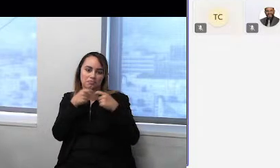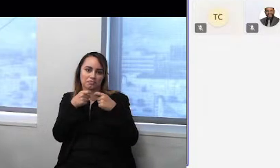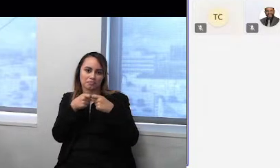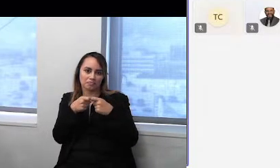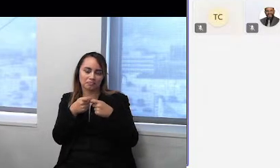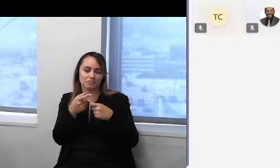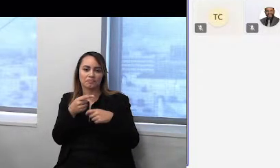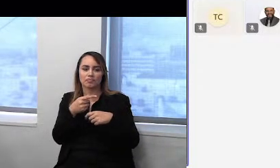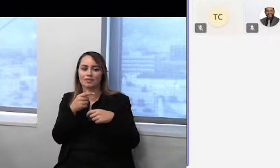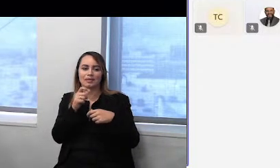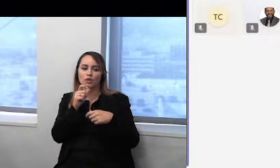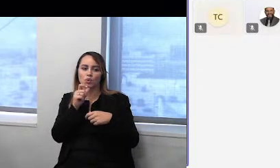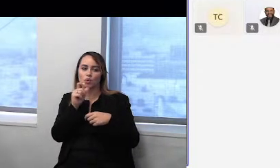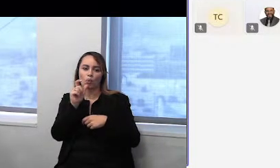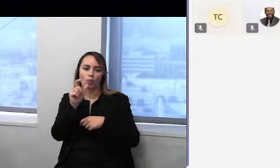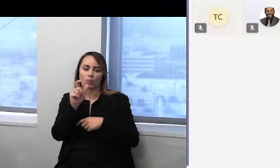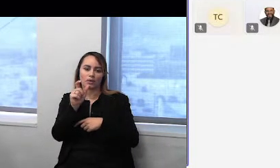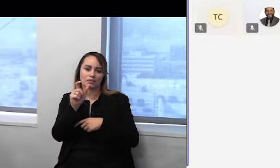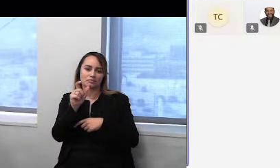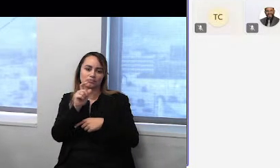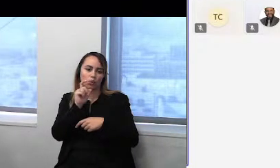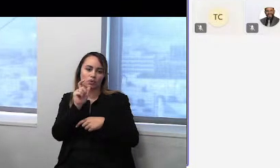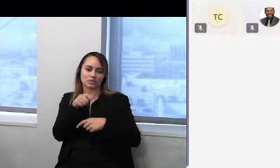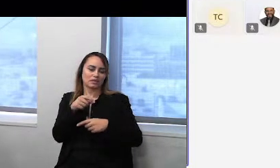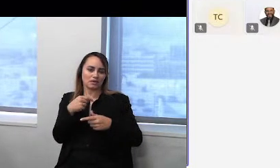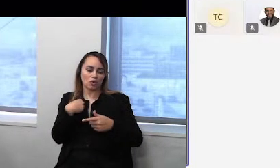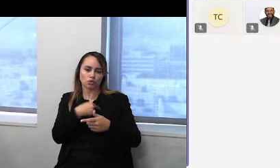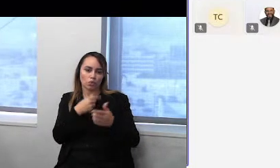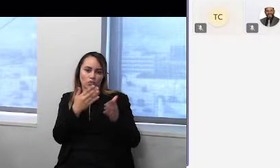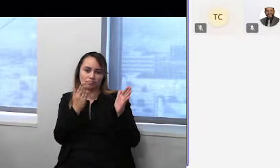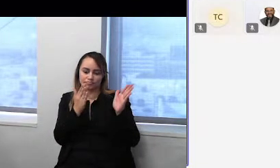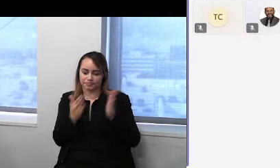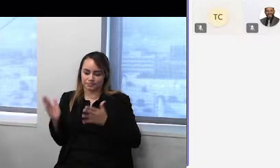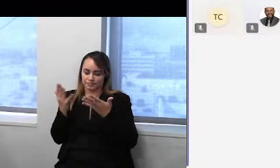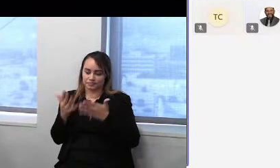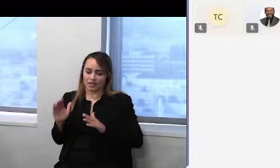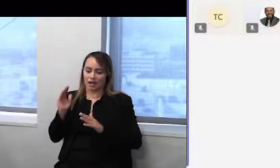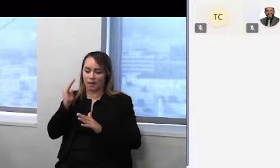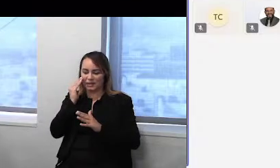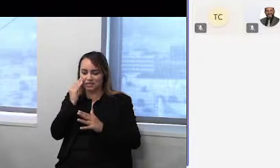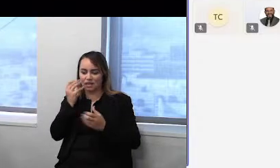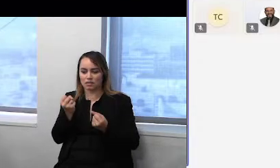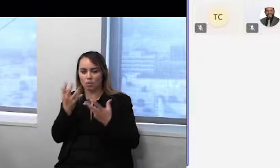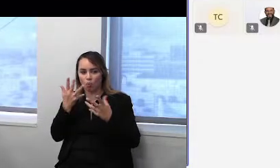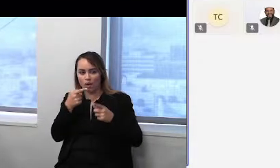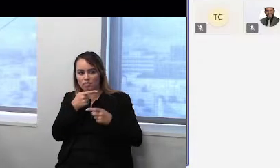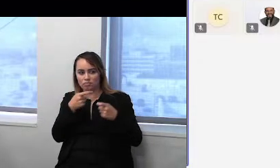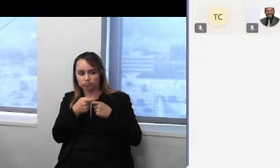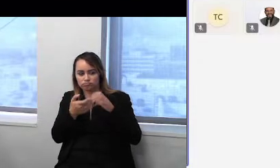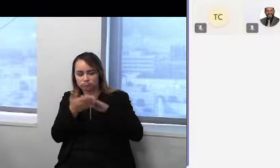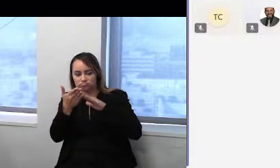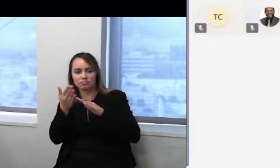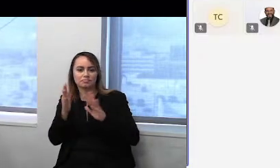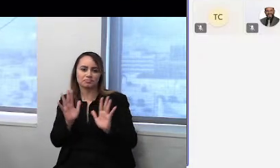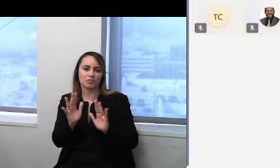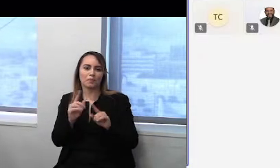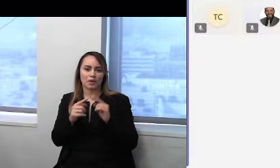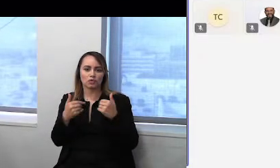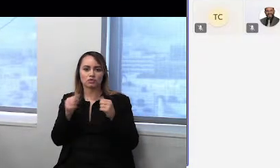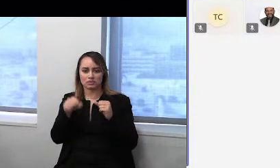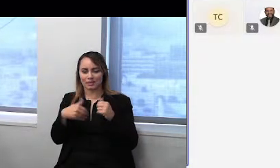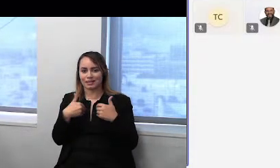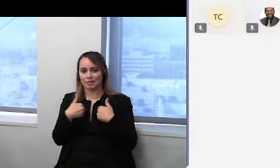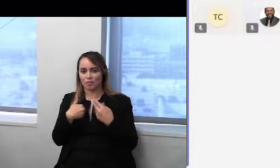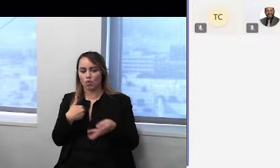capacity planning. But we have done those 4 that LUMA is actually executing on. The other ones, yes, they're